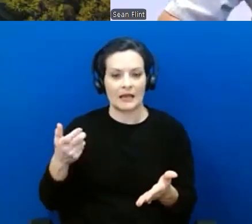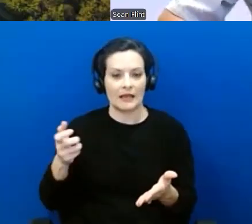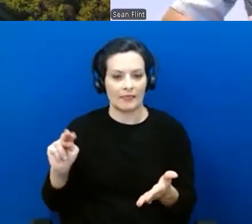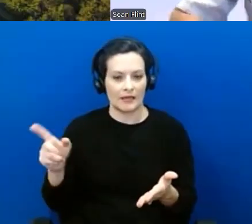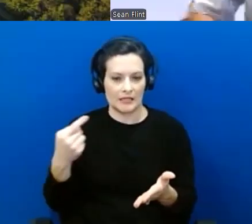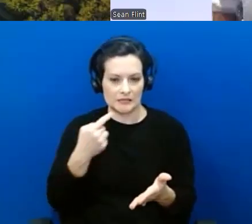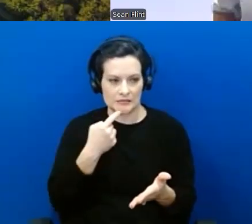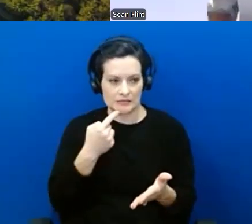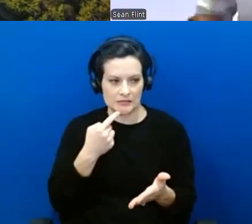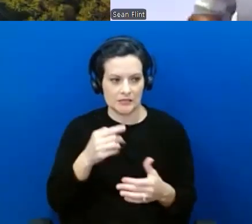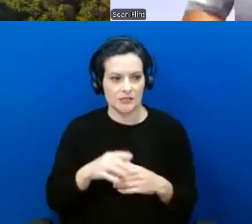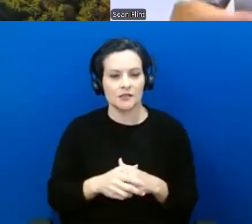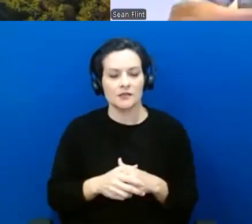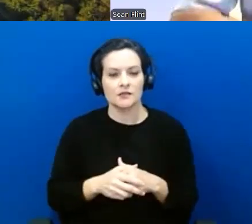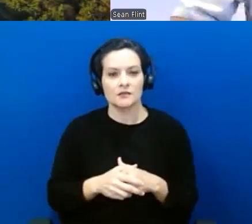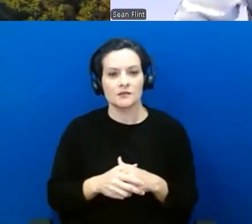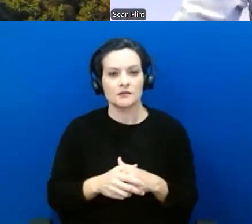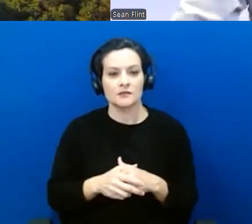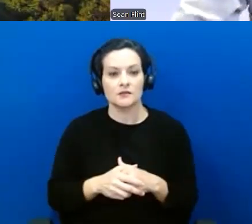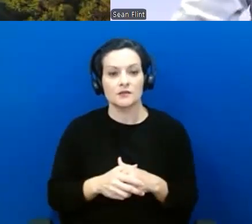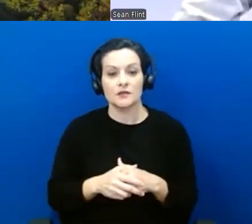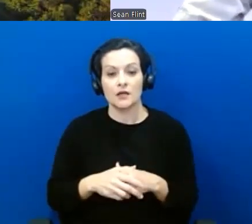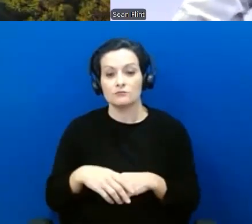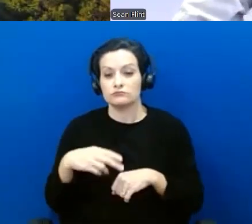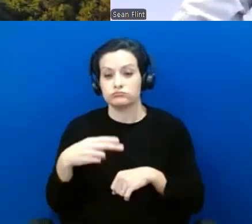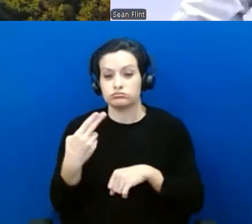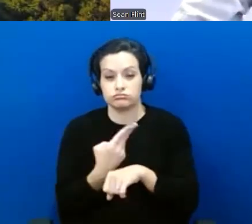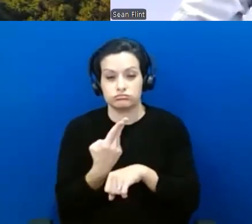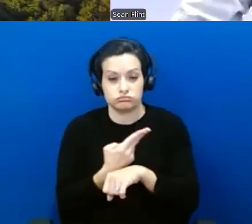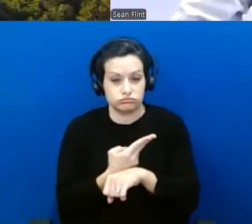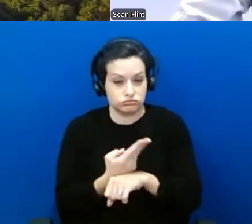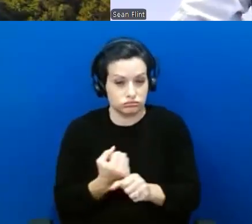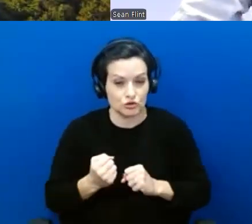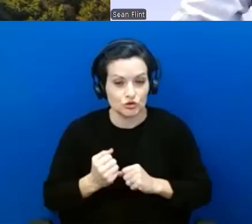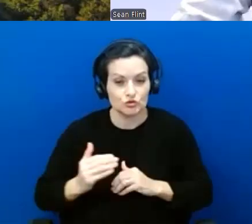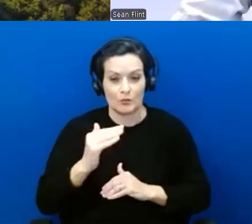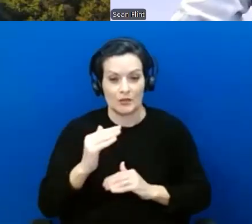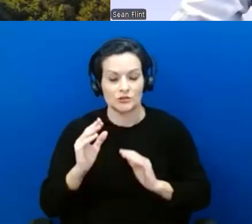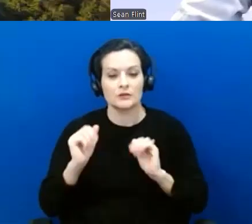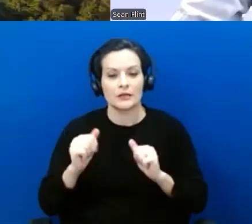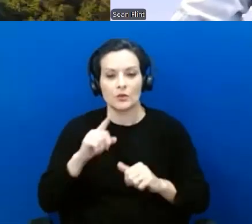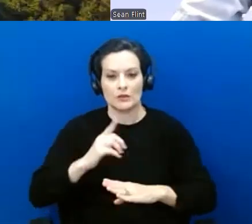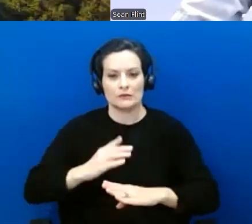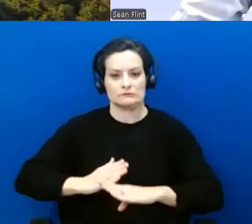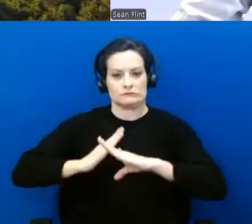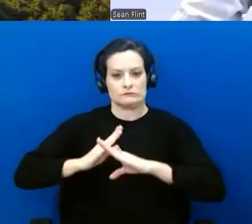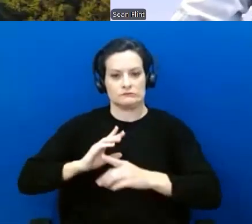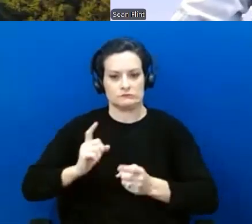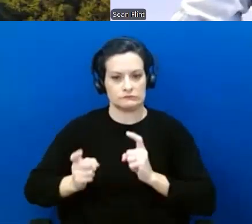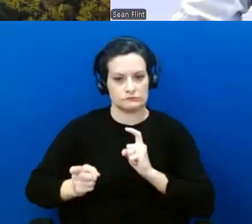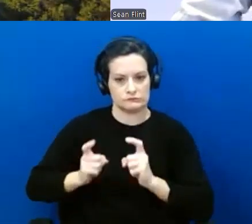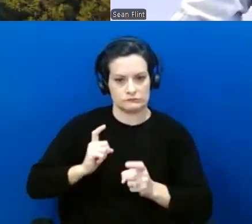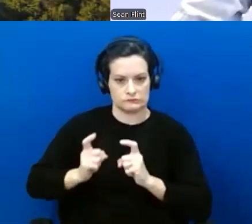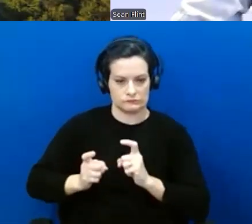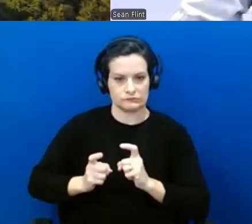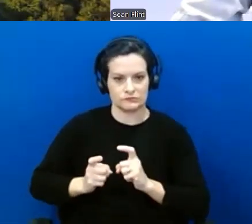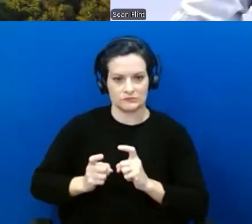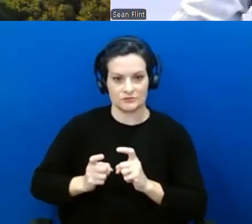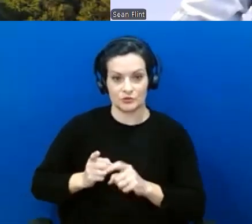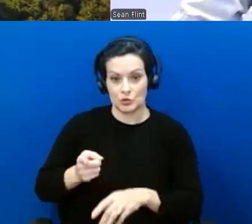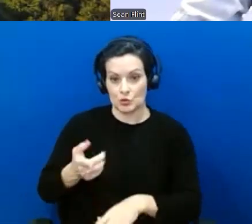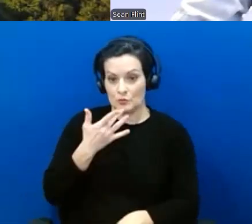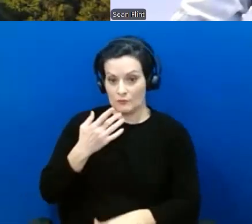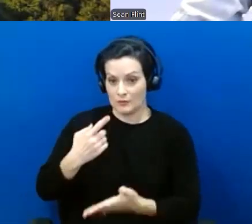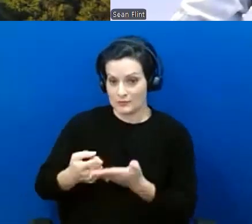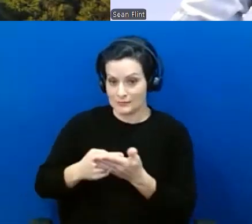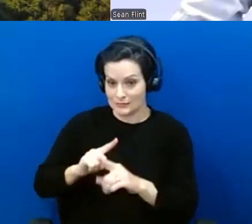was overuse can be a barrier to adaptation. But again, you don't have to tackle that. I'll let you guys go with what's in